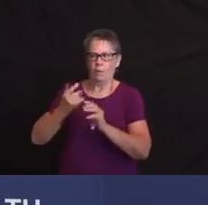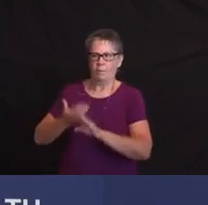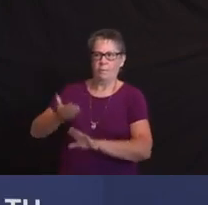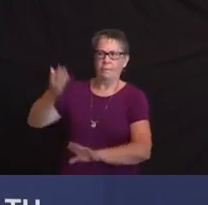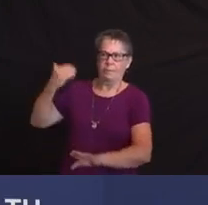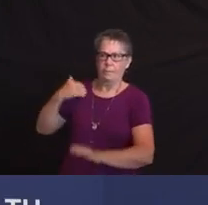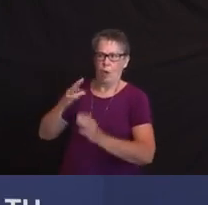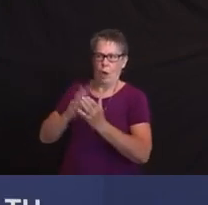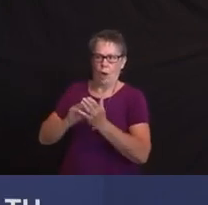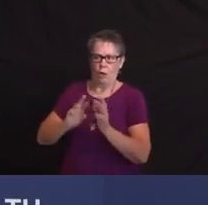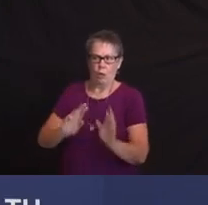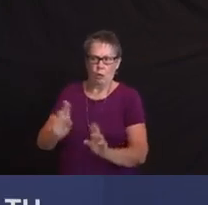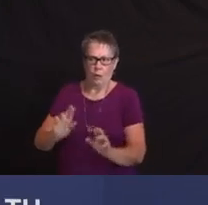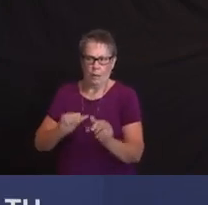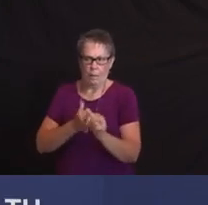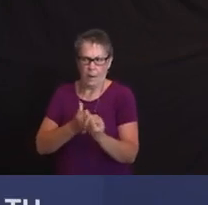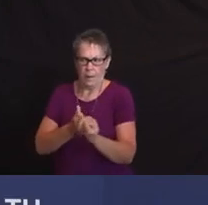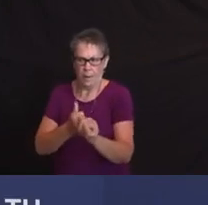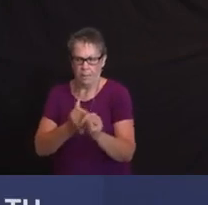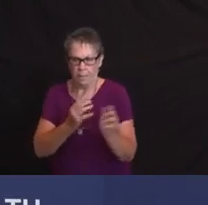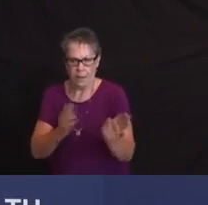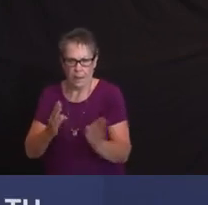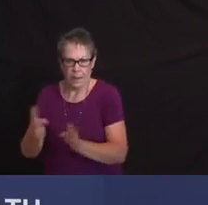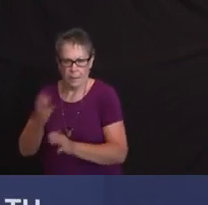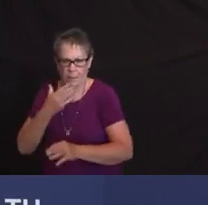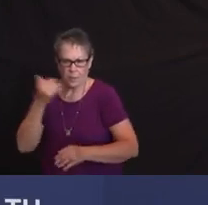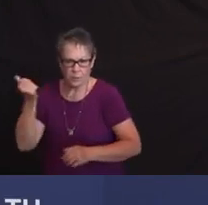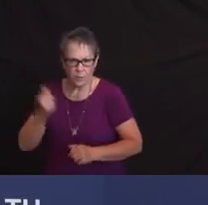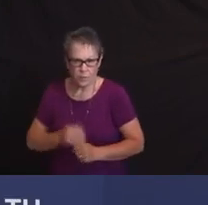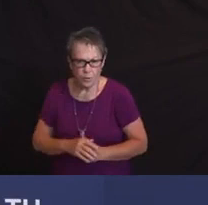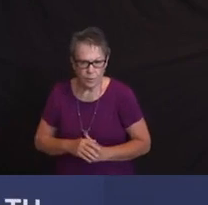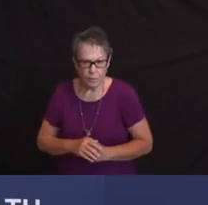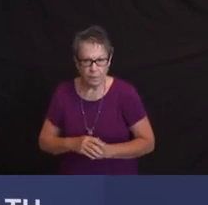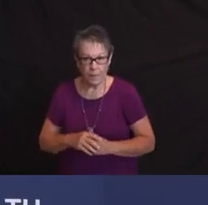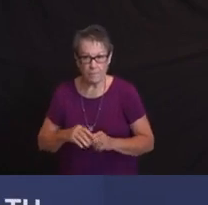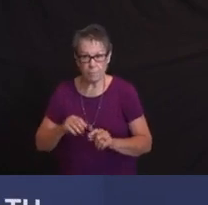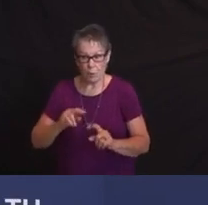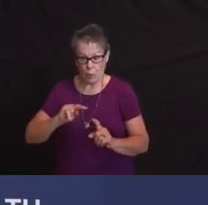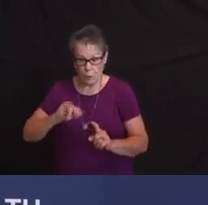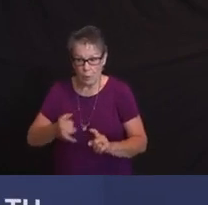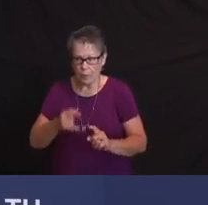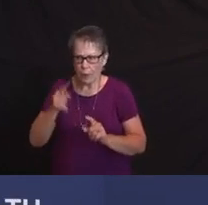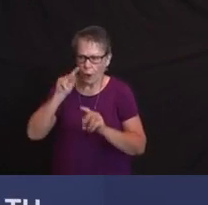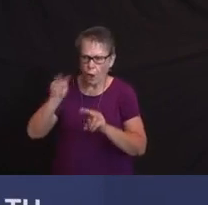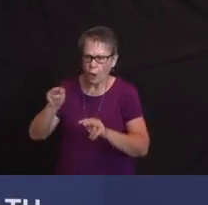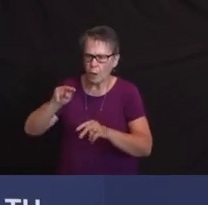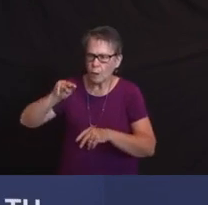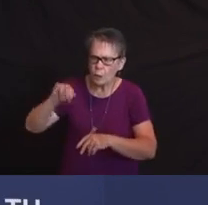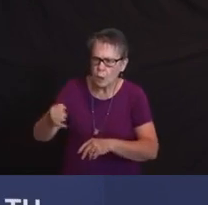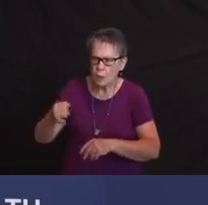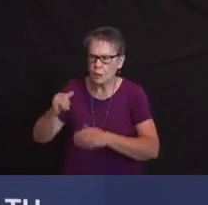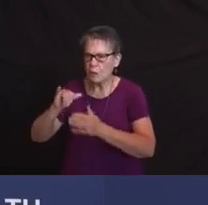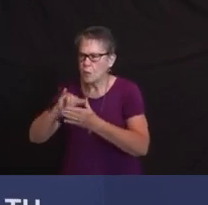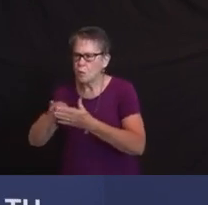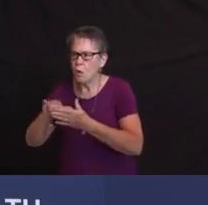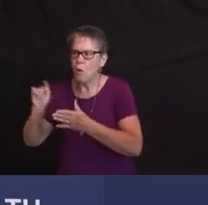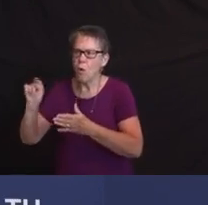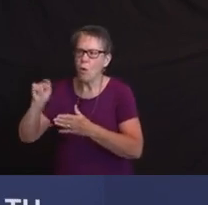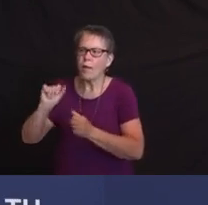evaluating our pediatric capacity, not only bed availability, but also critical